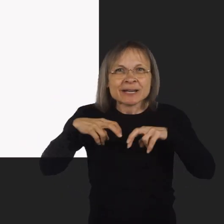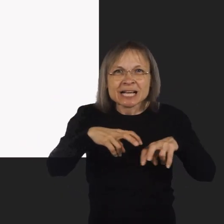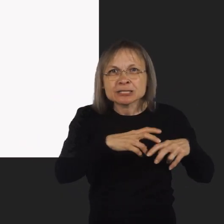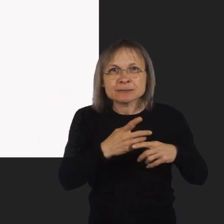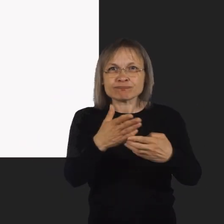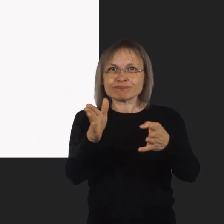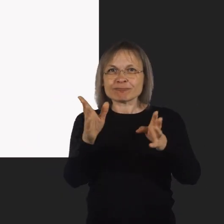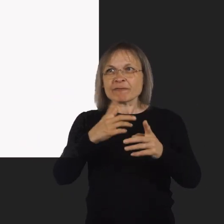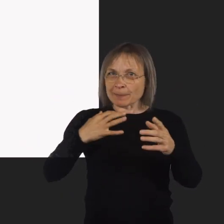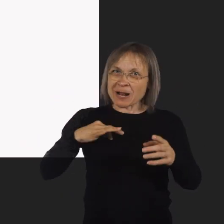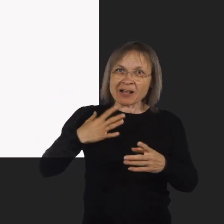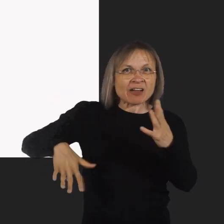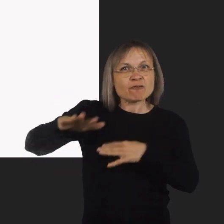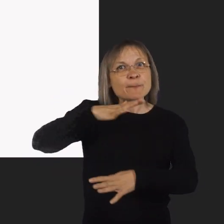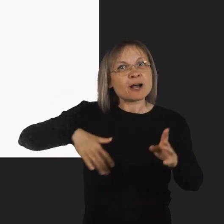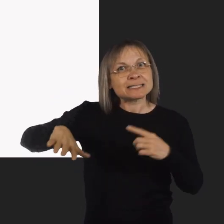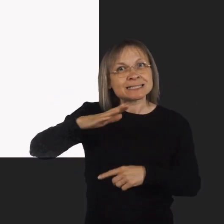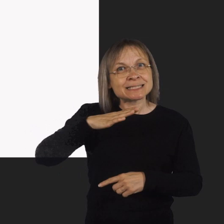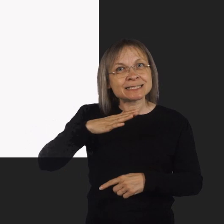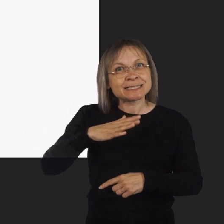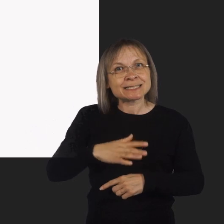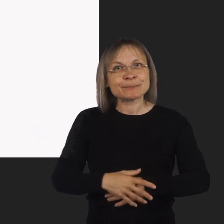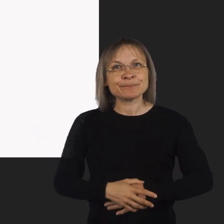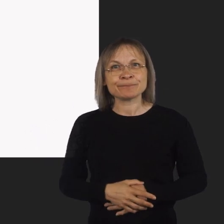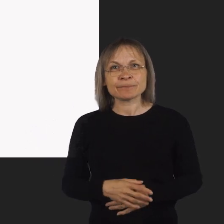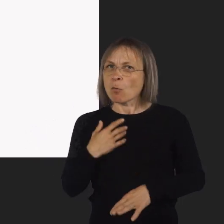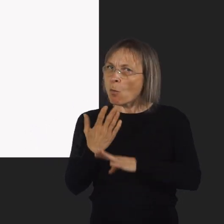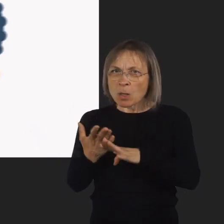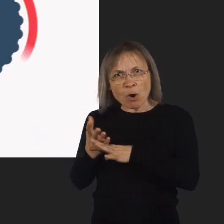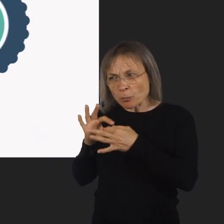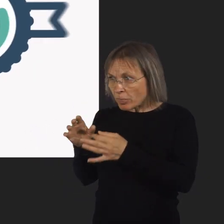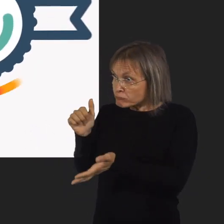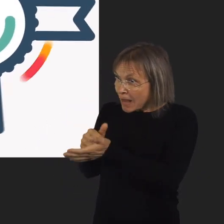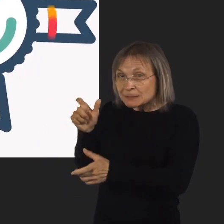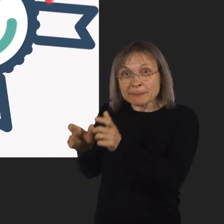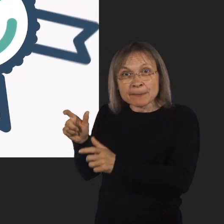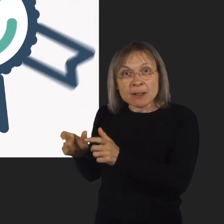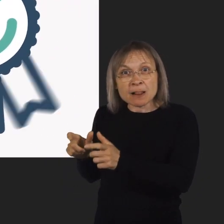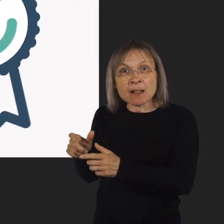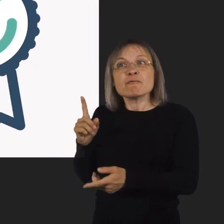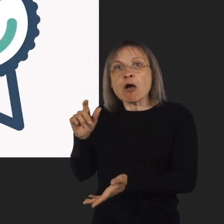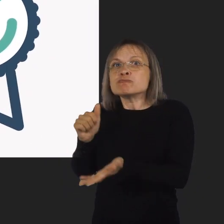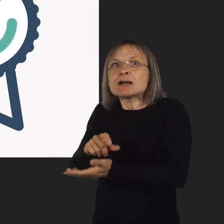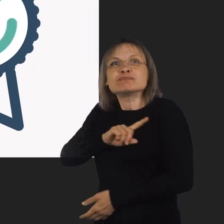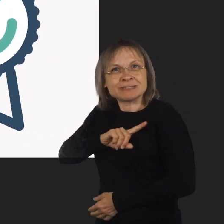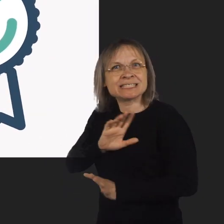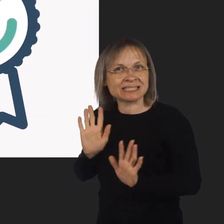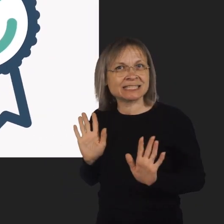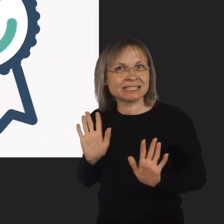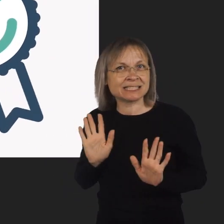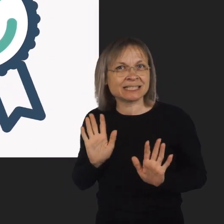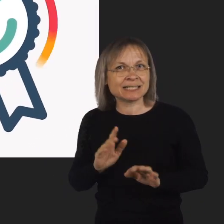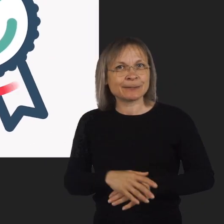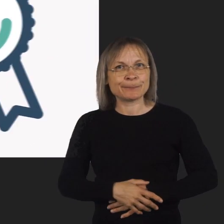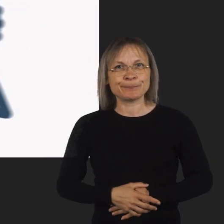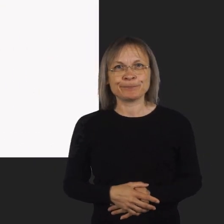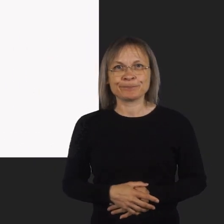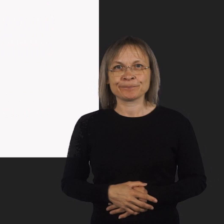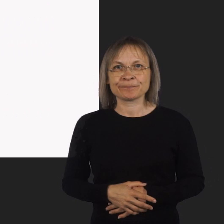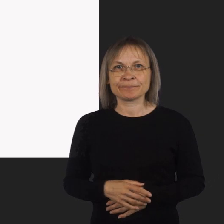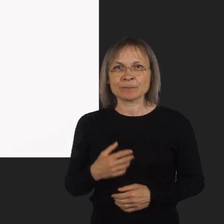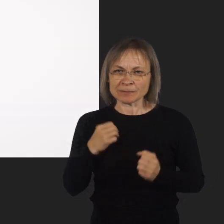population-wide insights that benefit everyone in the region. We only work with the right people for the right